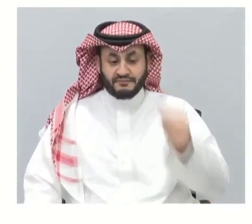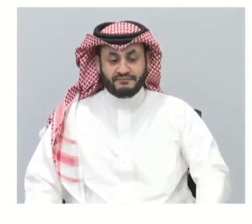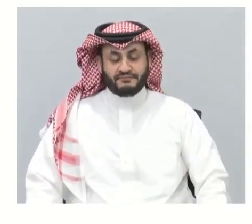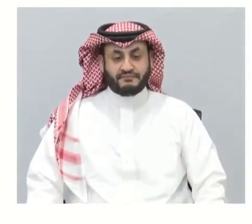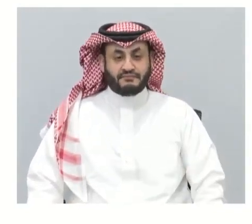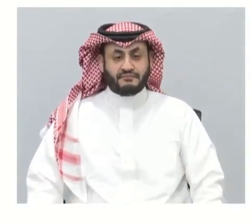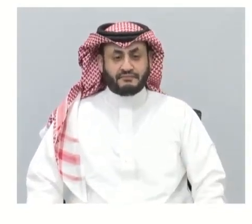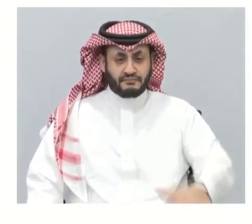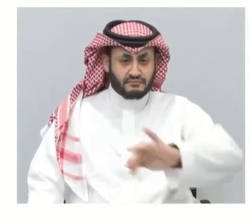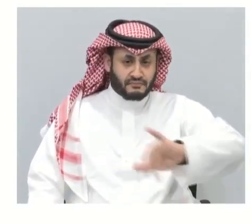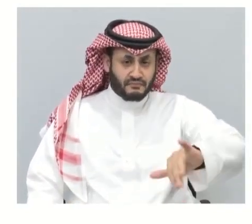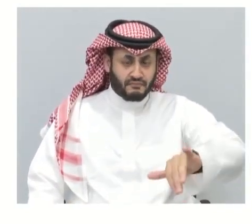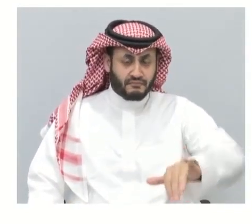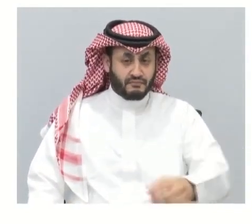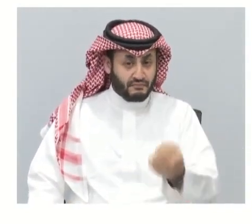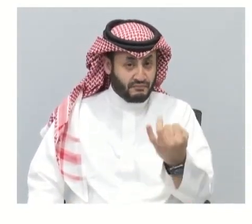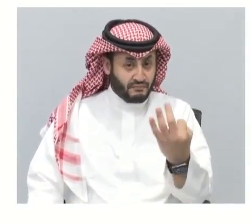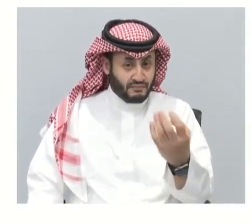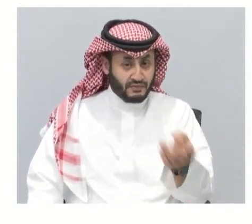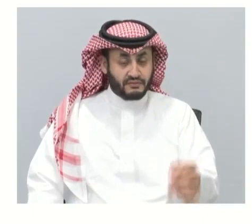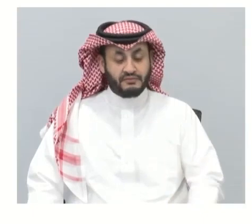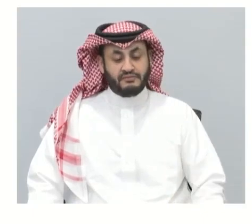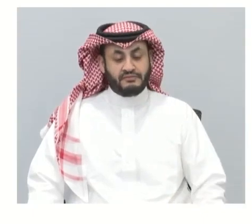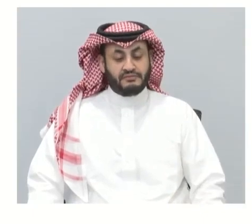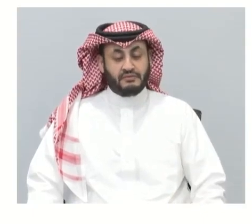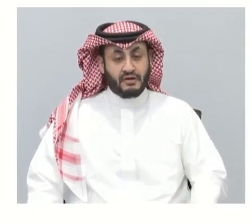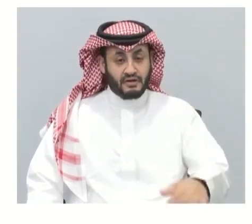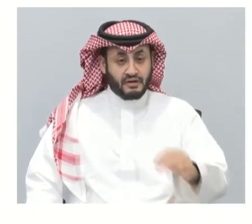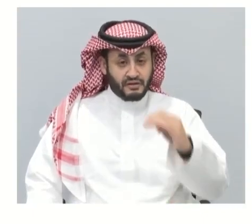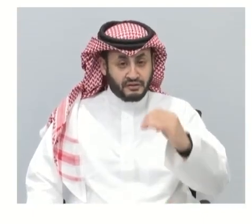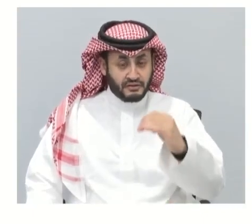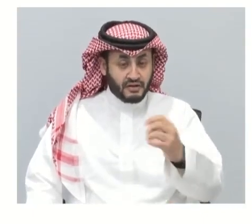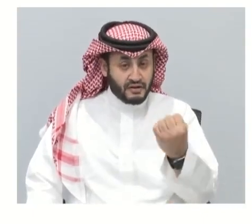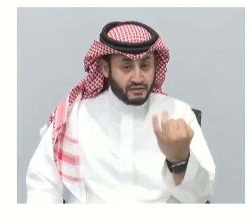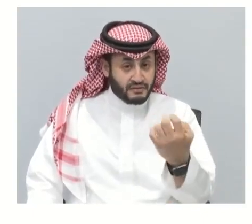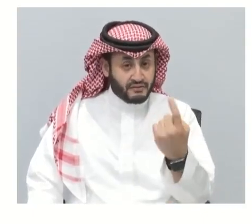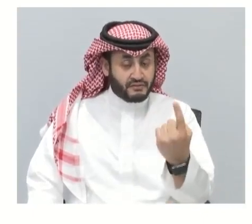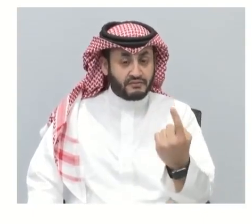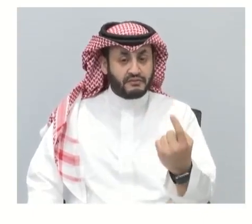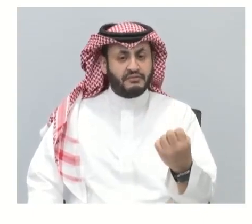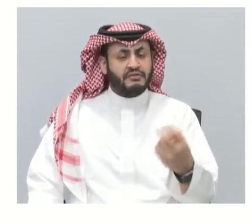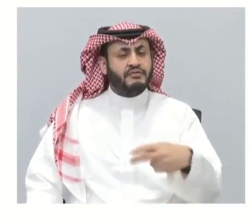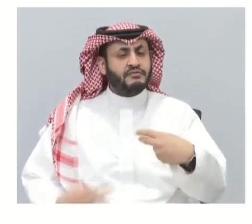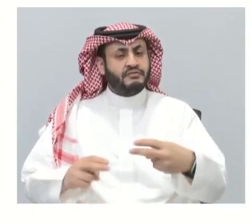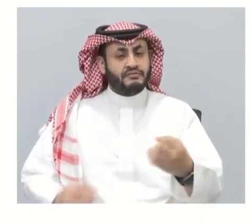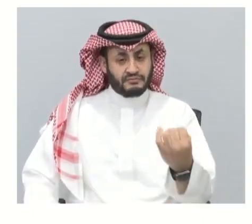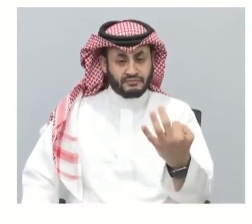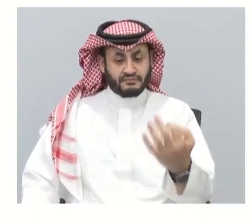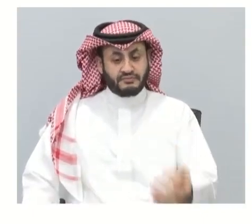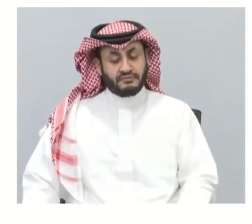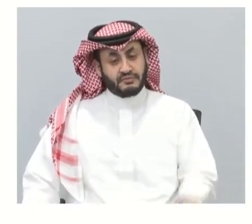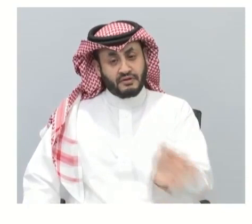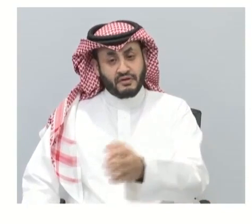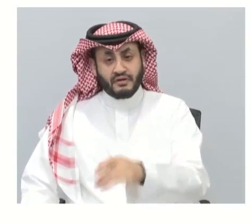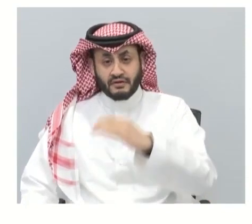Also, the present perfect simple, the answer is going to be a number, 1 project, 2 projects, and the